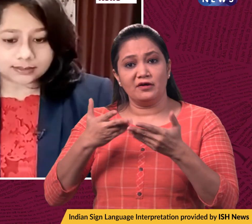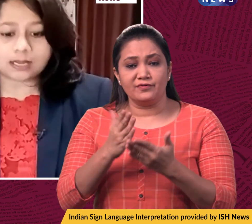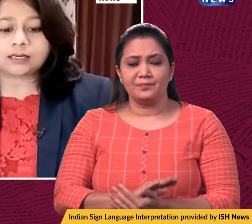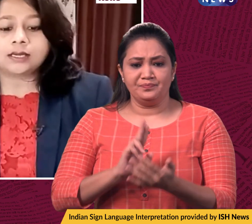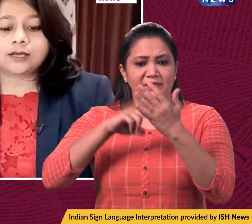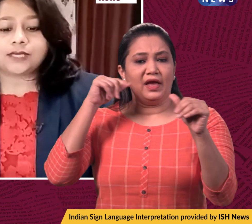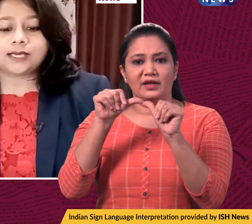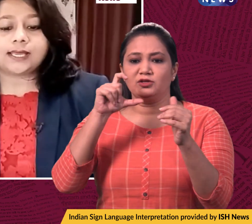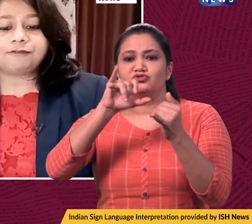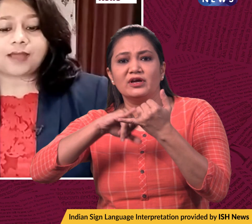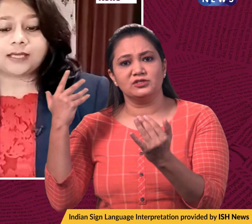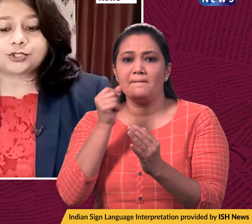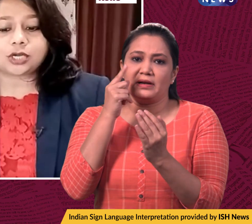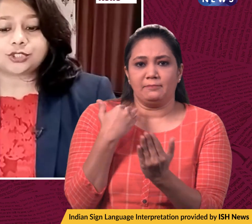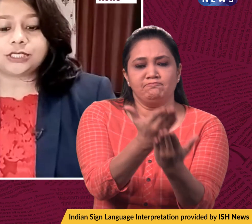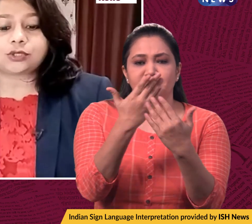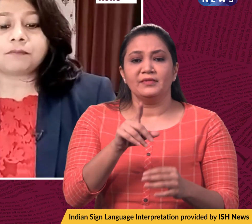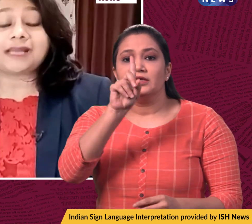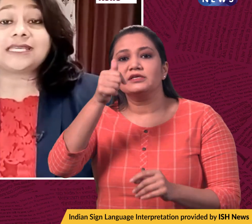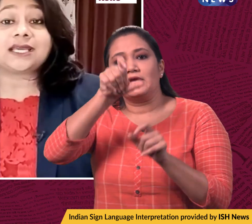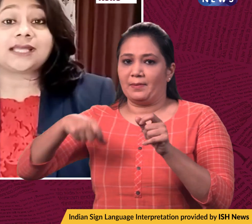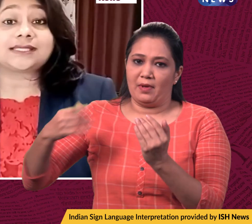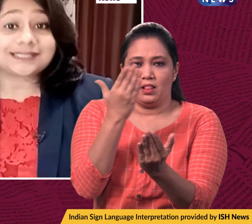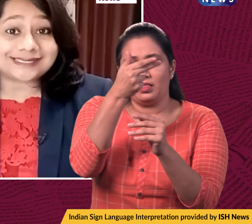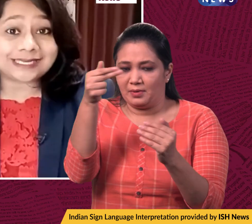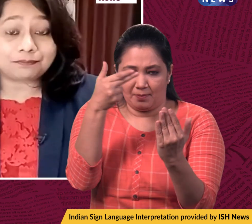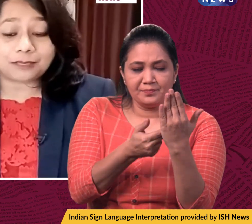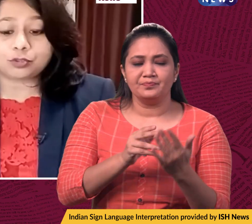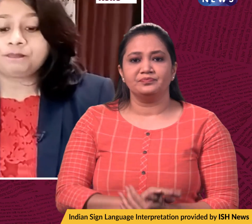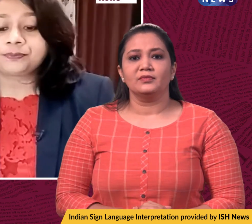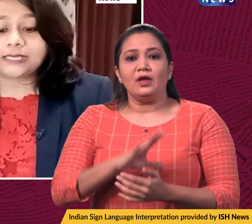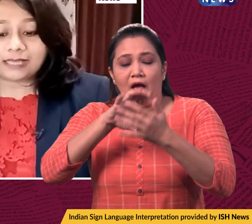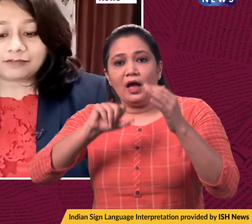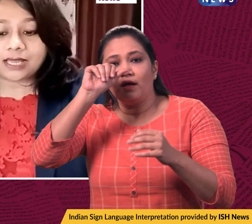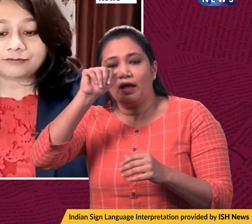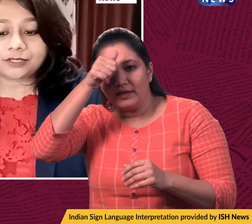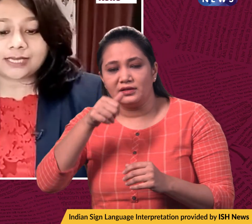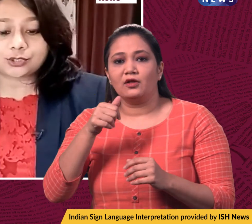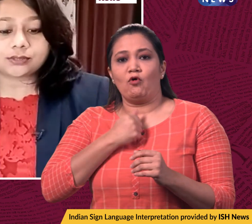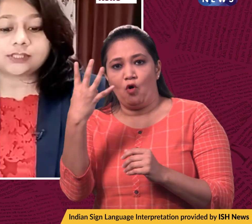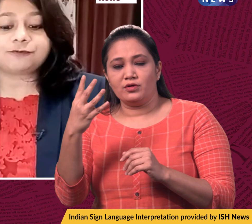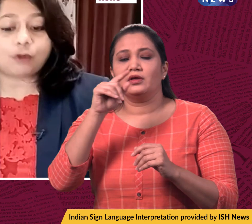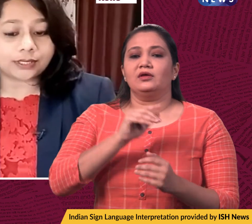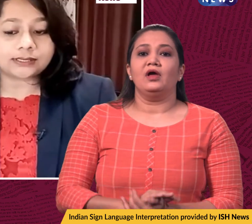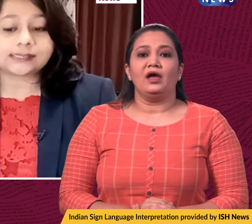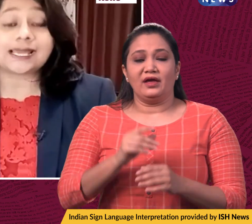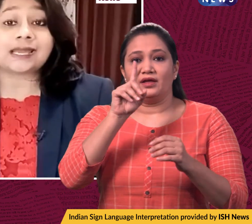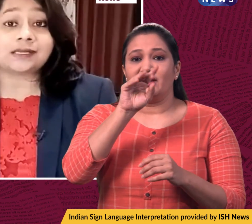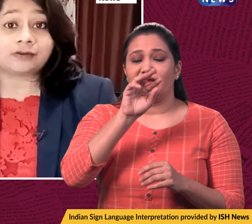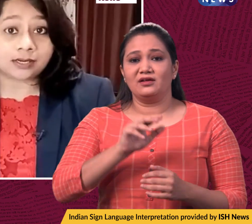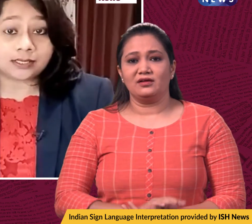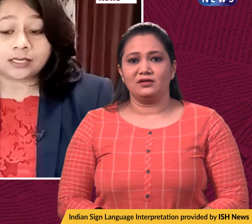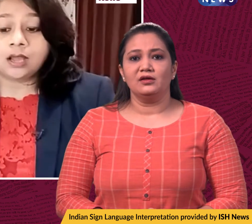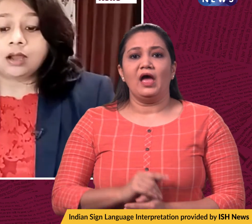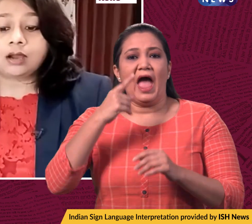in Pakistan. Now, the NIA filed a charge sheet on Monday against 16 people, 11 Afghan nationals, 4 Indians